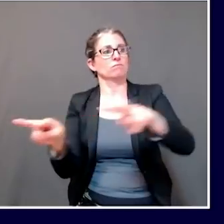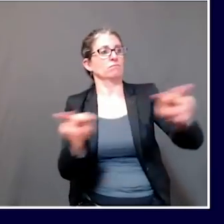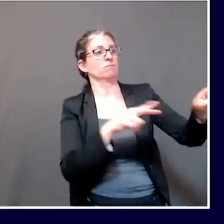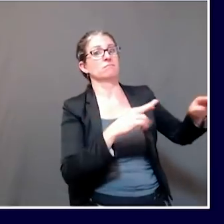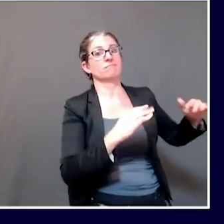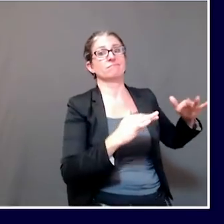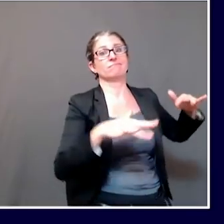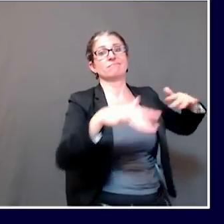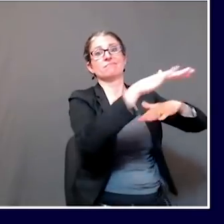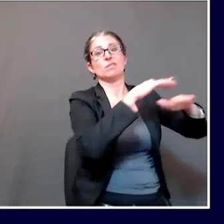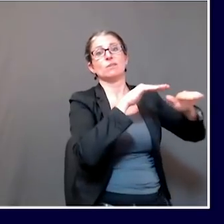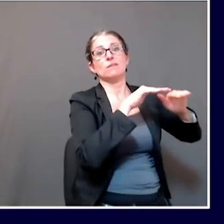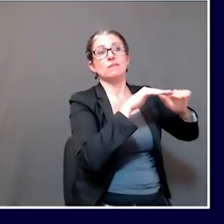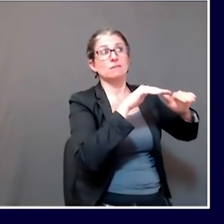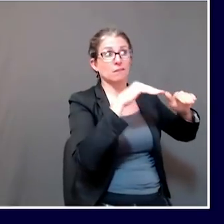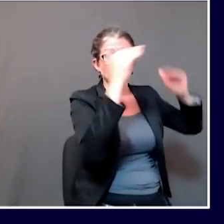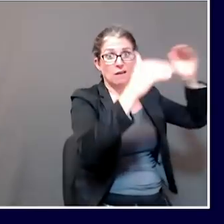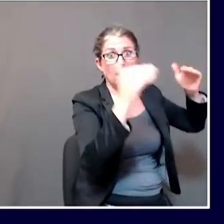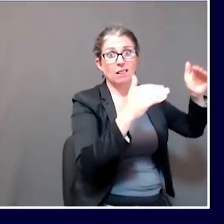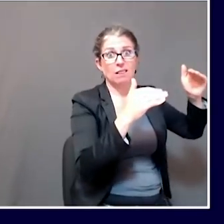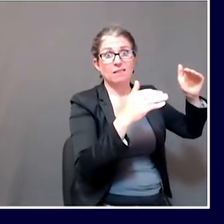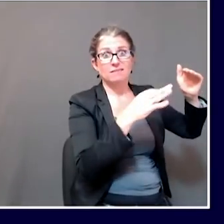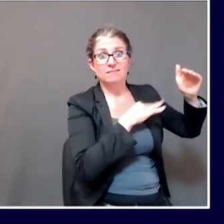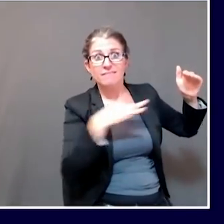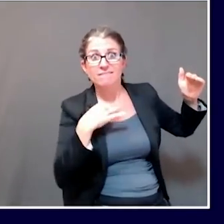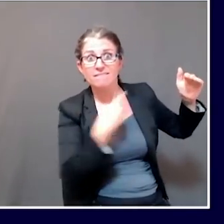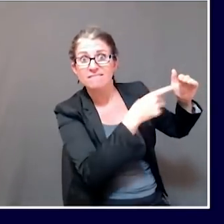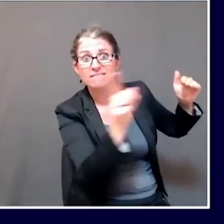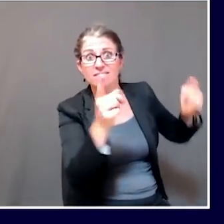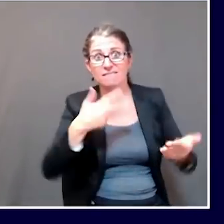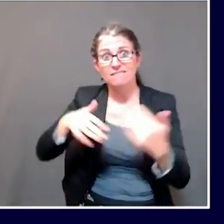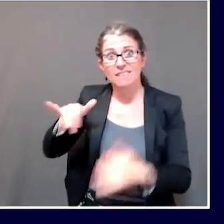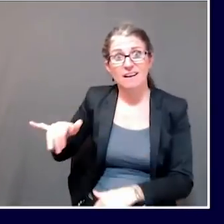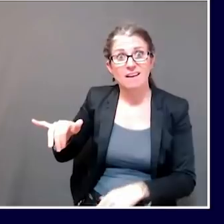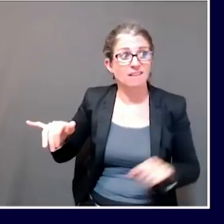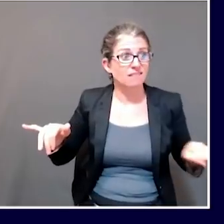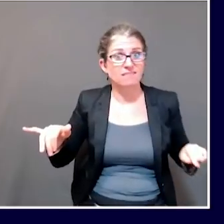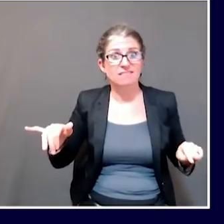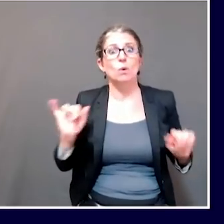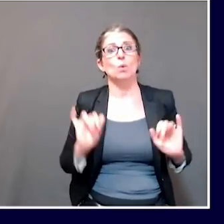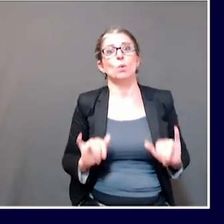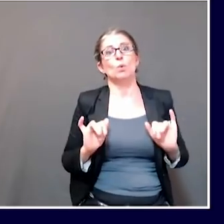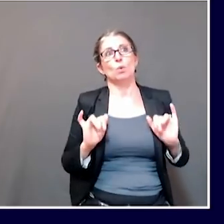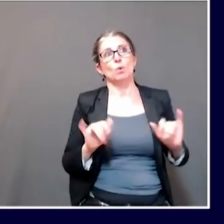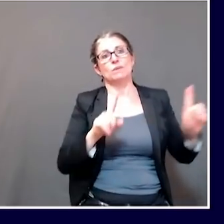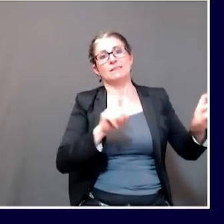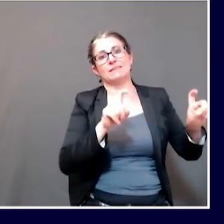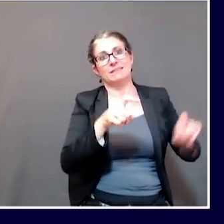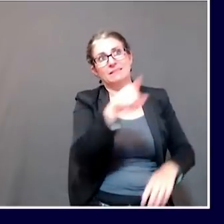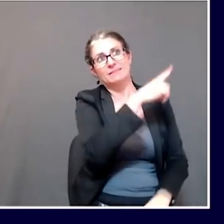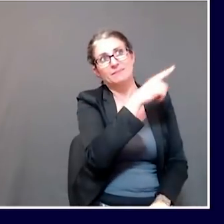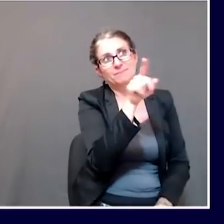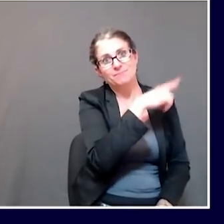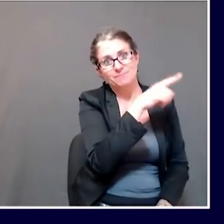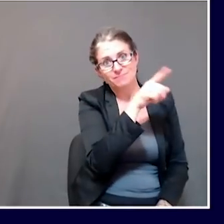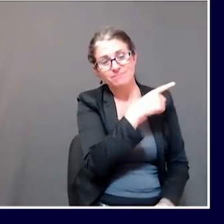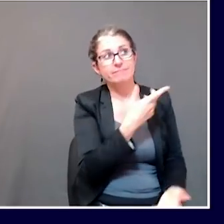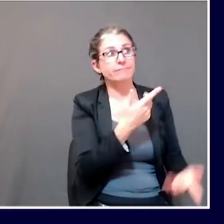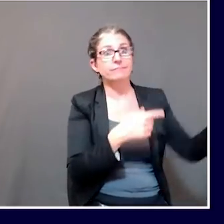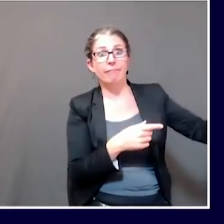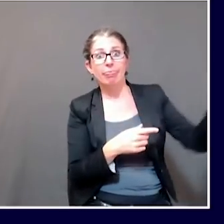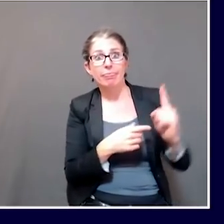the teacher need to be tested? Would other staff members who may have come into contact with the student need to be tested? That is where the